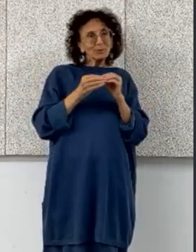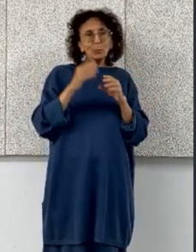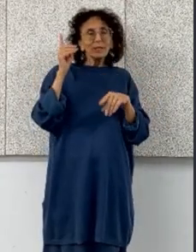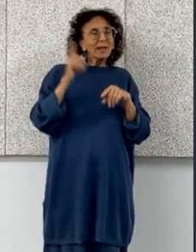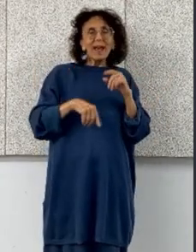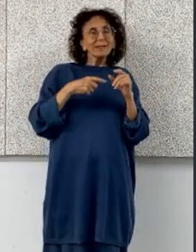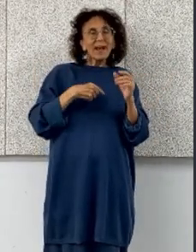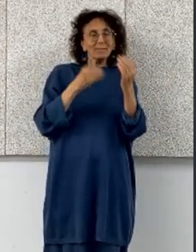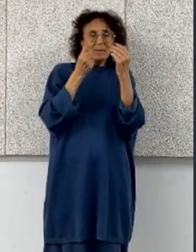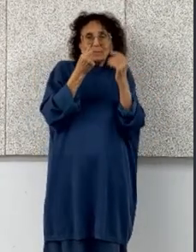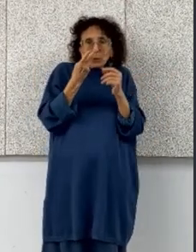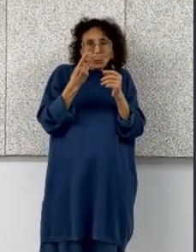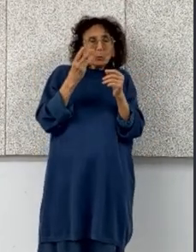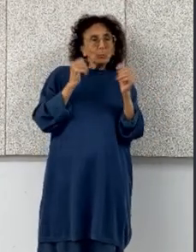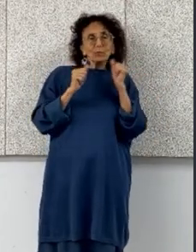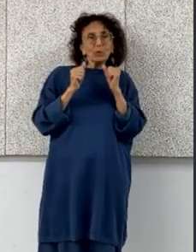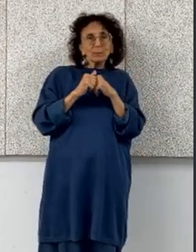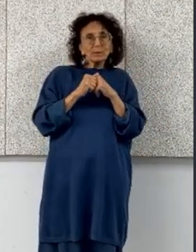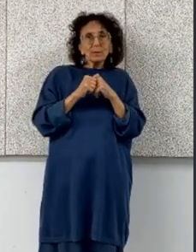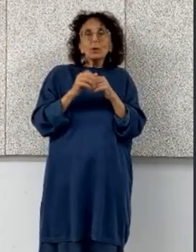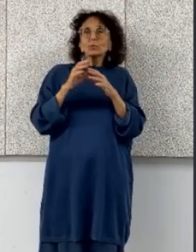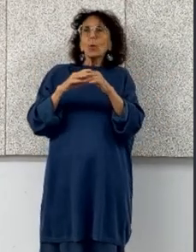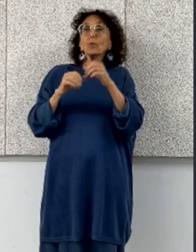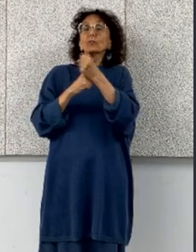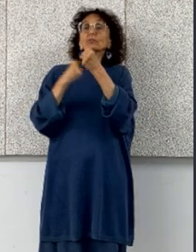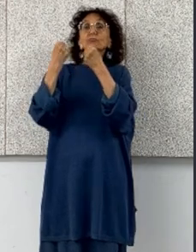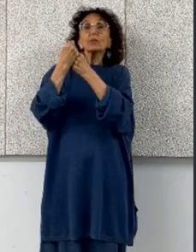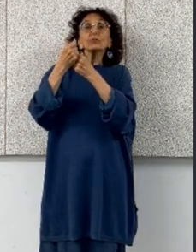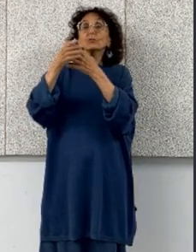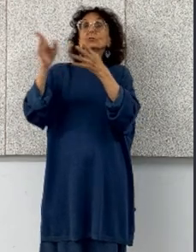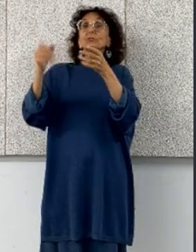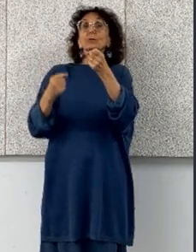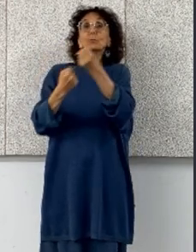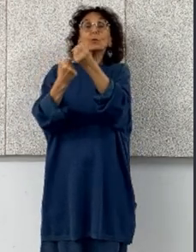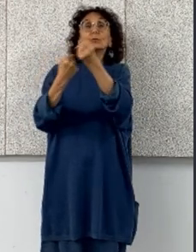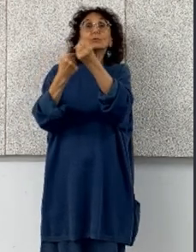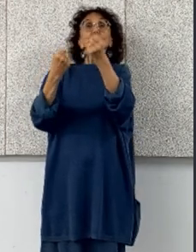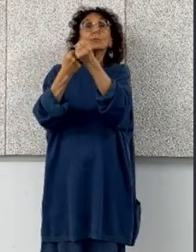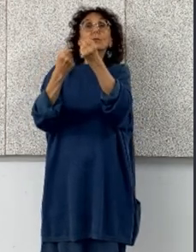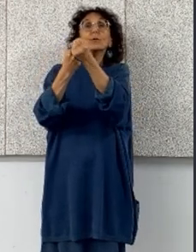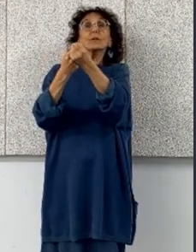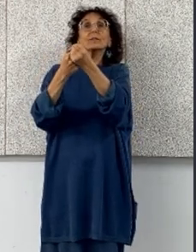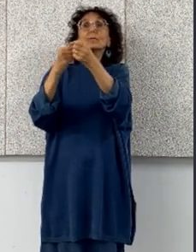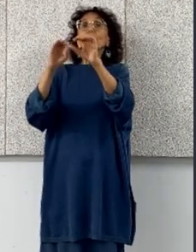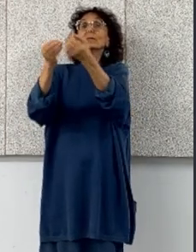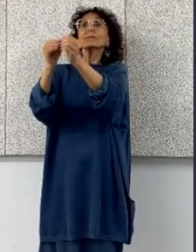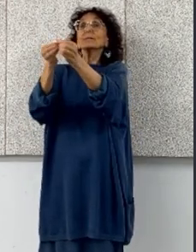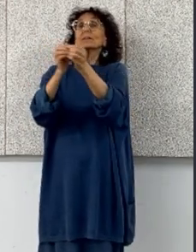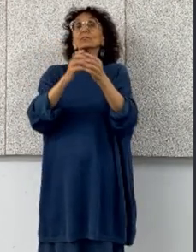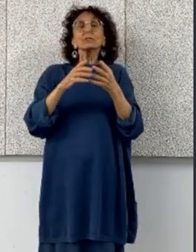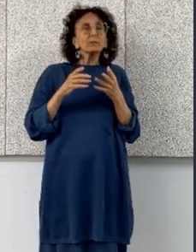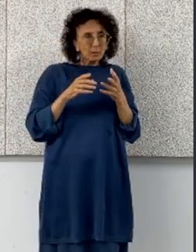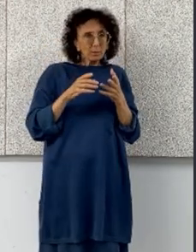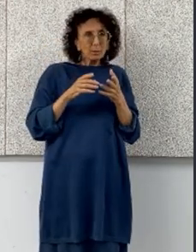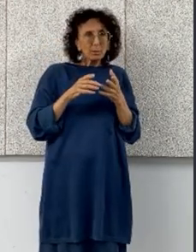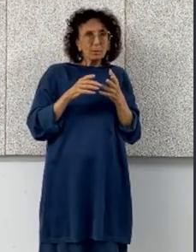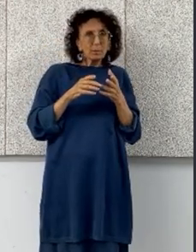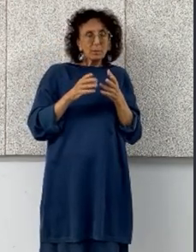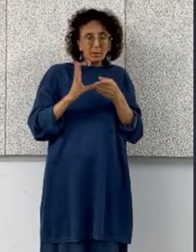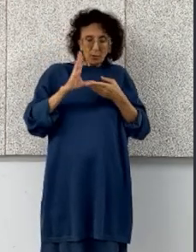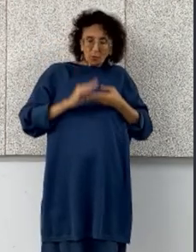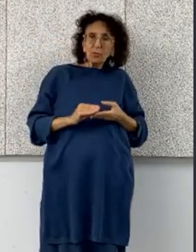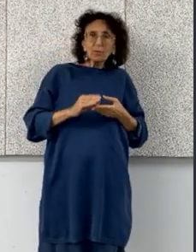the structures that ostensibly exist to support our organizations are really formed to